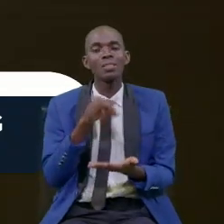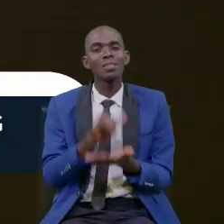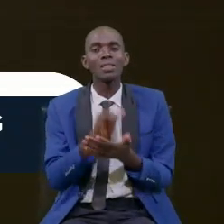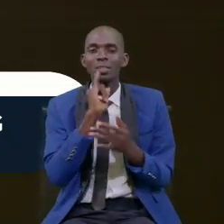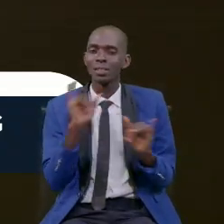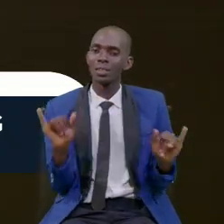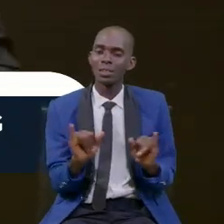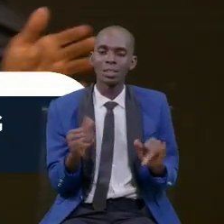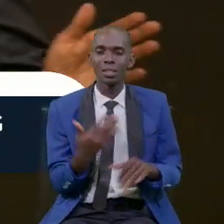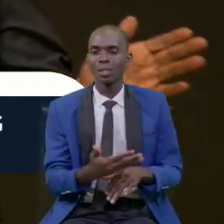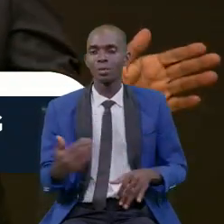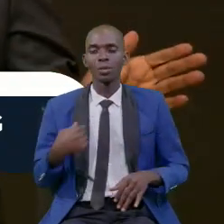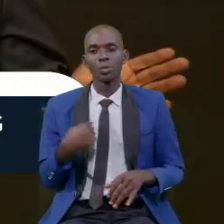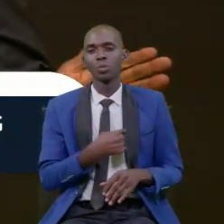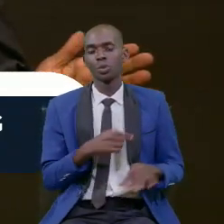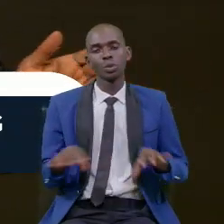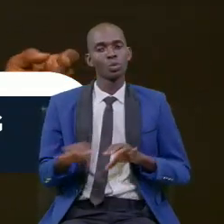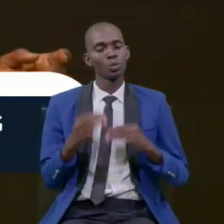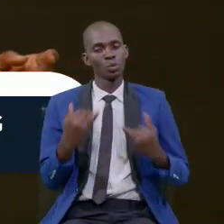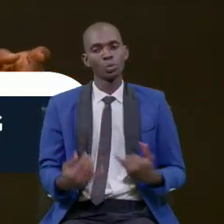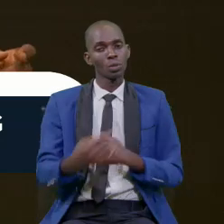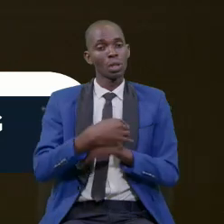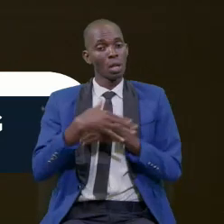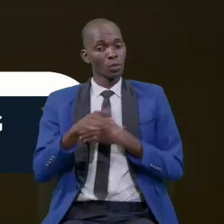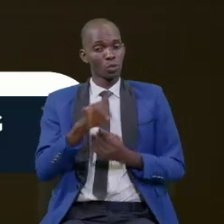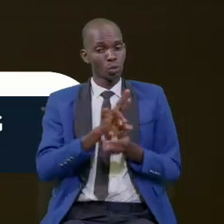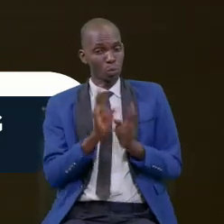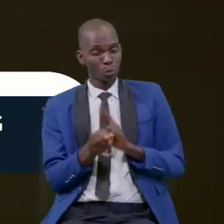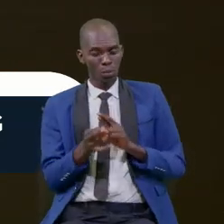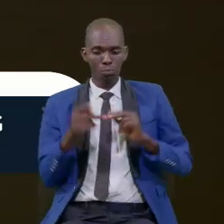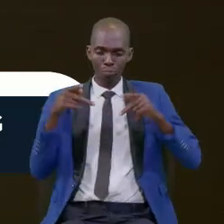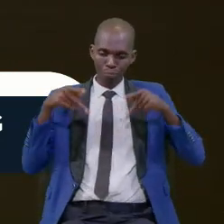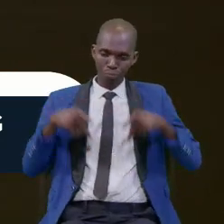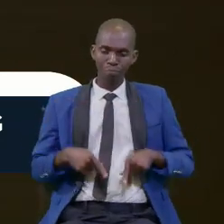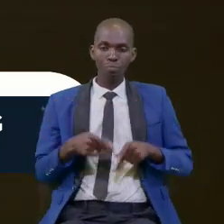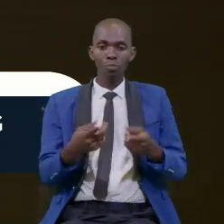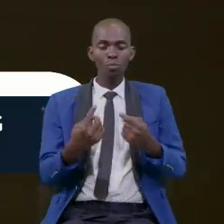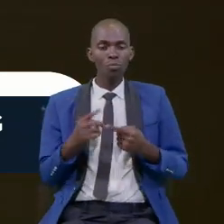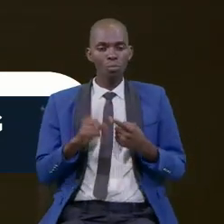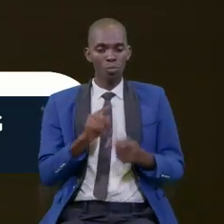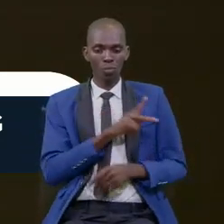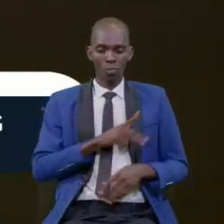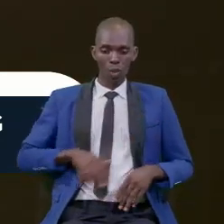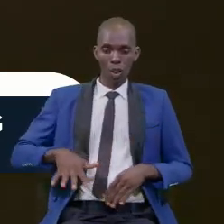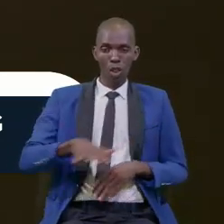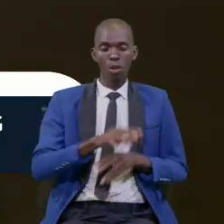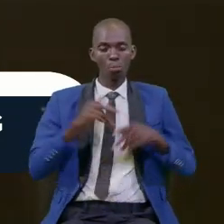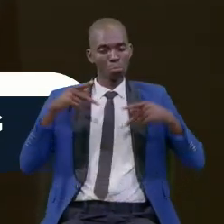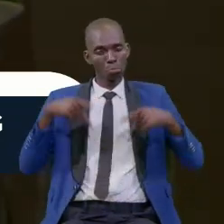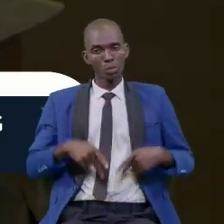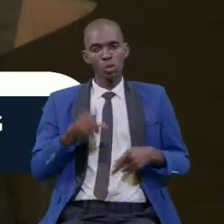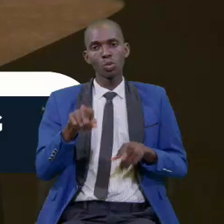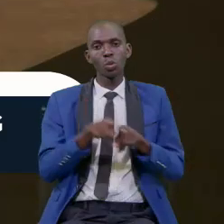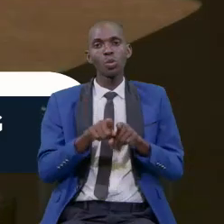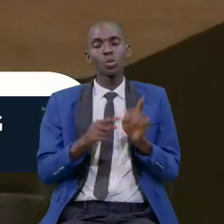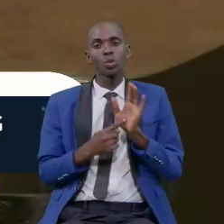do today. After you repent, personal, you come into the kingdom, personal, and then you demonstrate